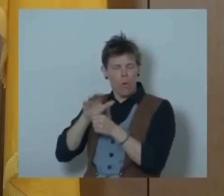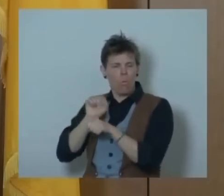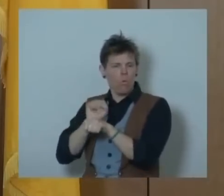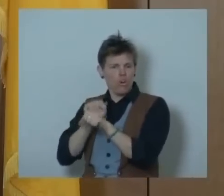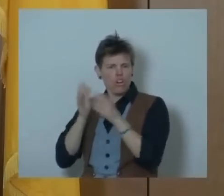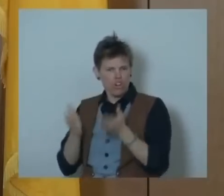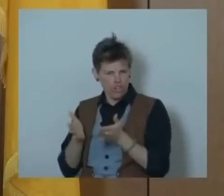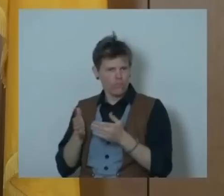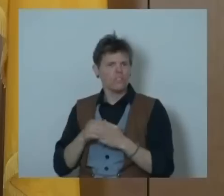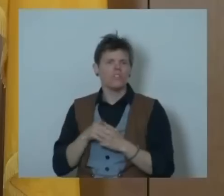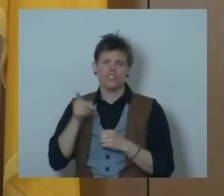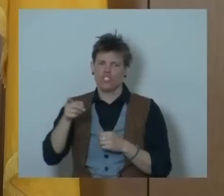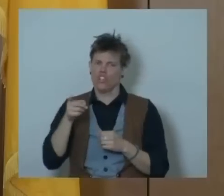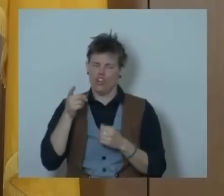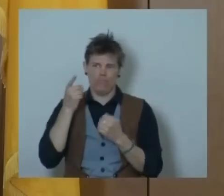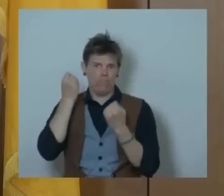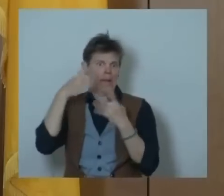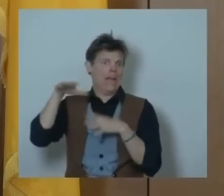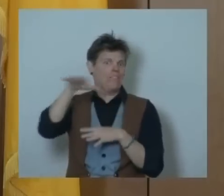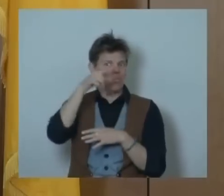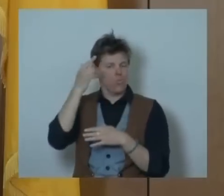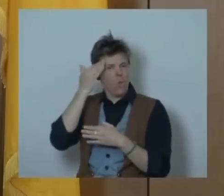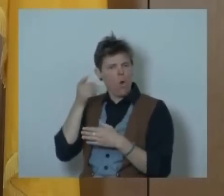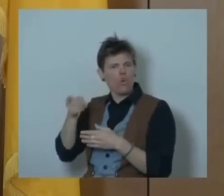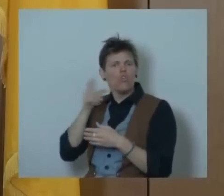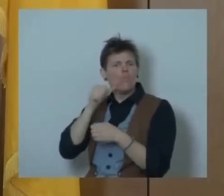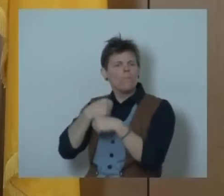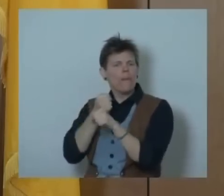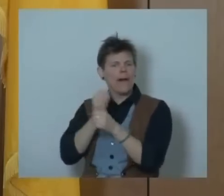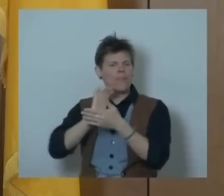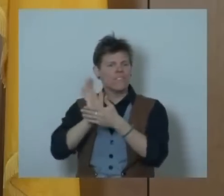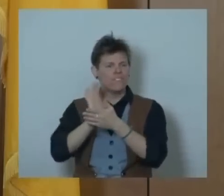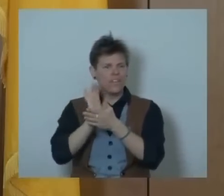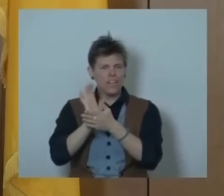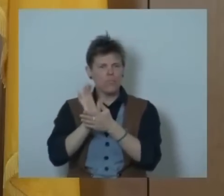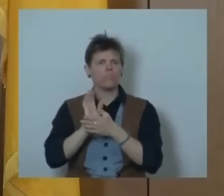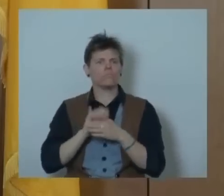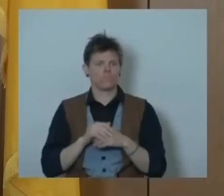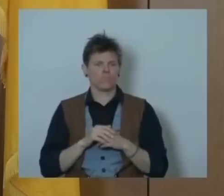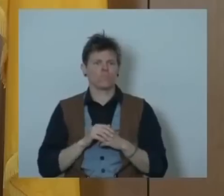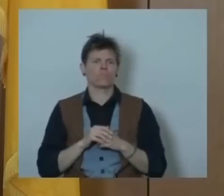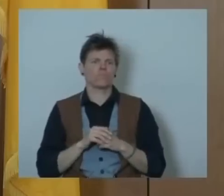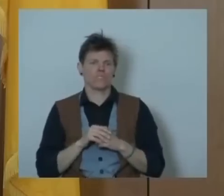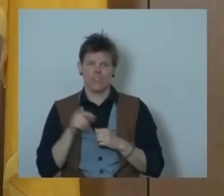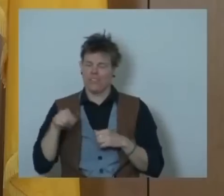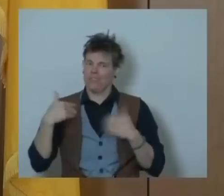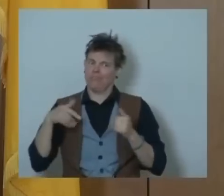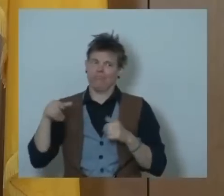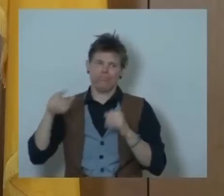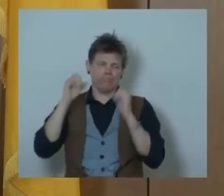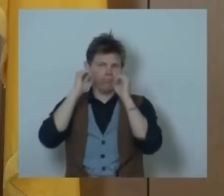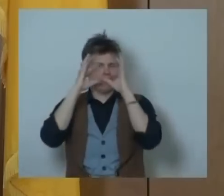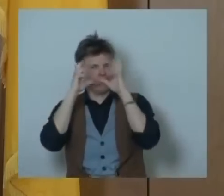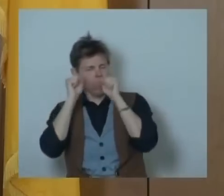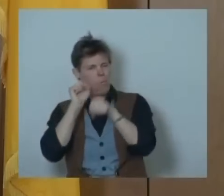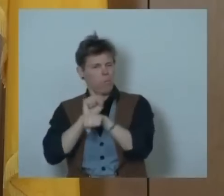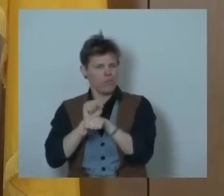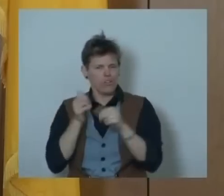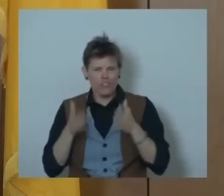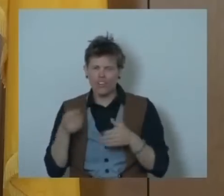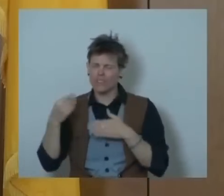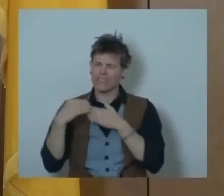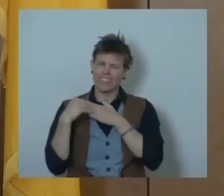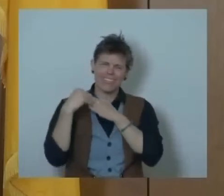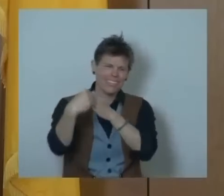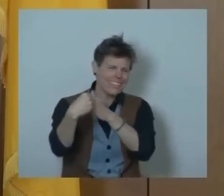know, the film industry is a place that she does incredible work and leadership. So Jilly, thank you very much for this mask.